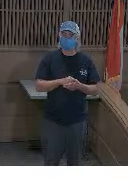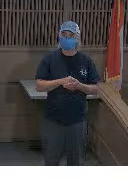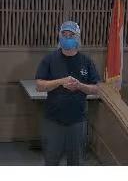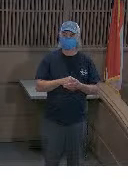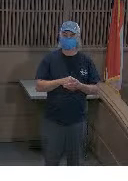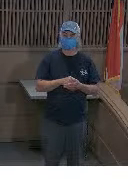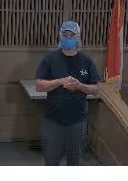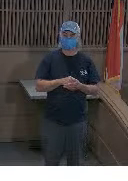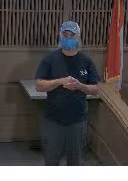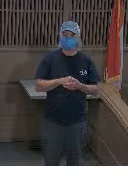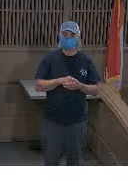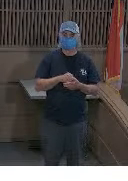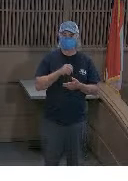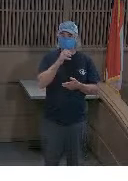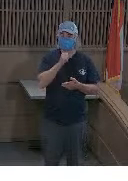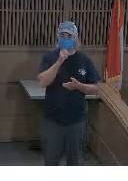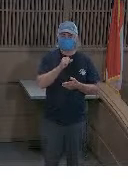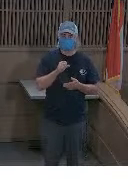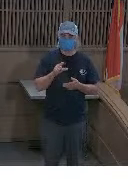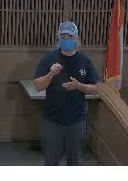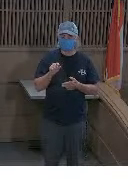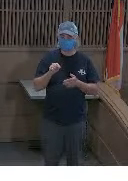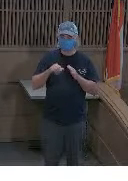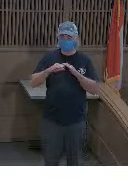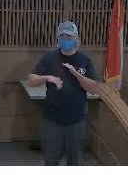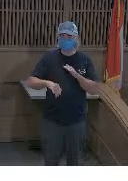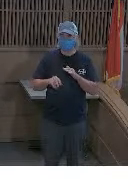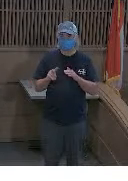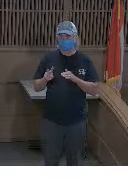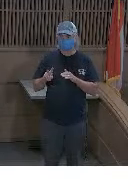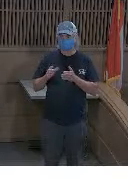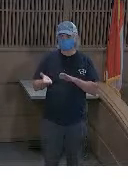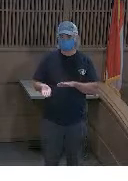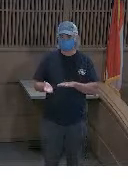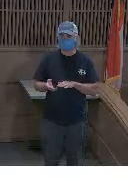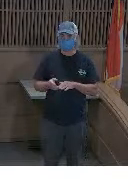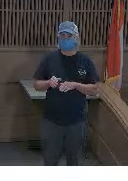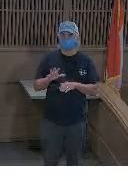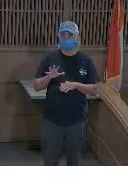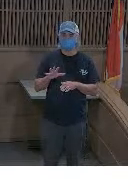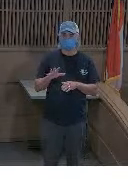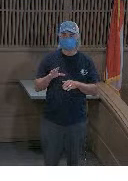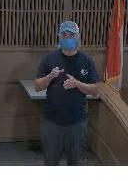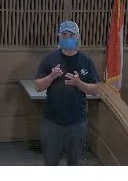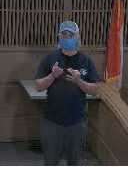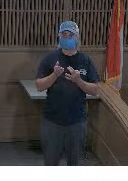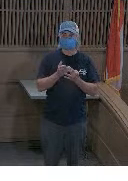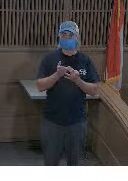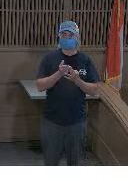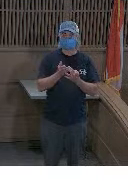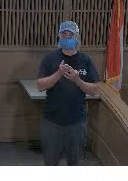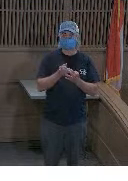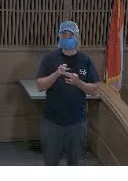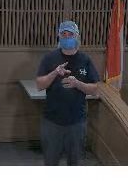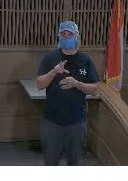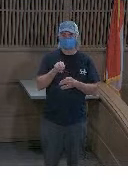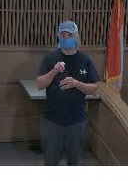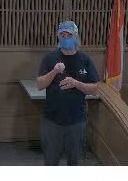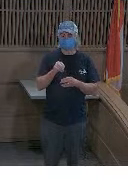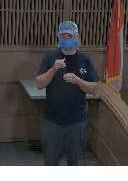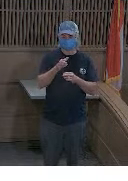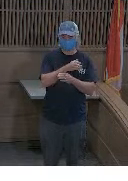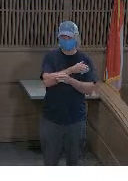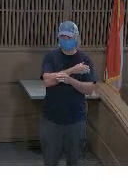20 and under. We've only had 5 In the age of 30, in the age of